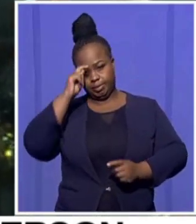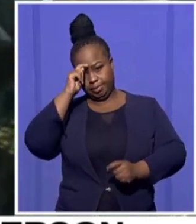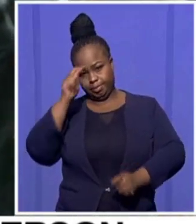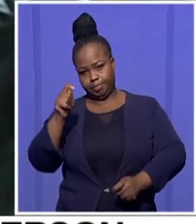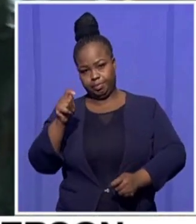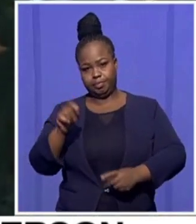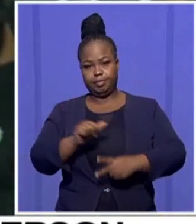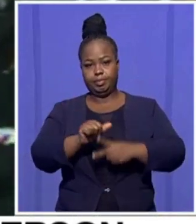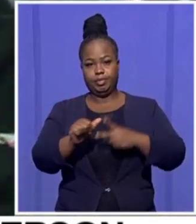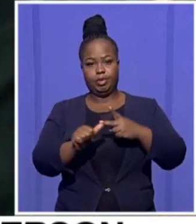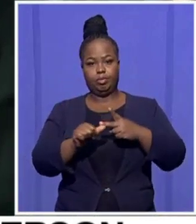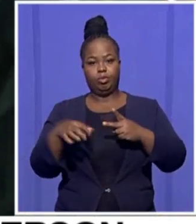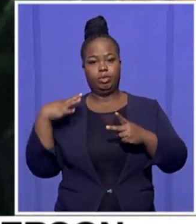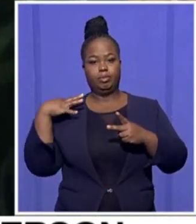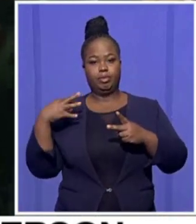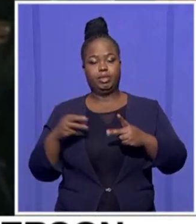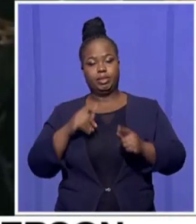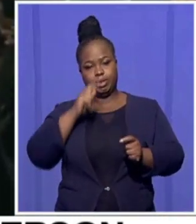ministers,